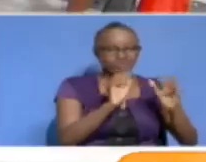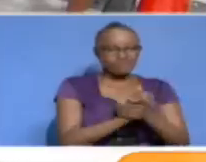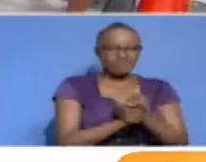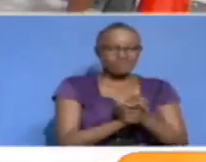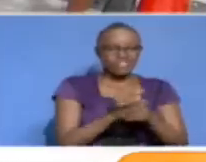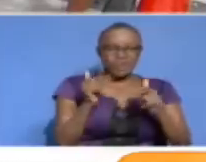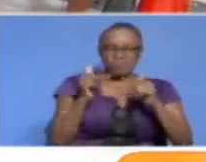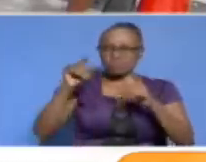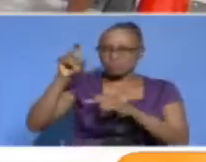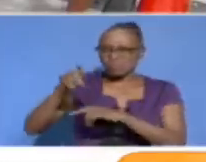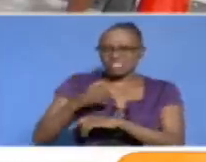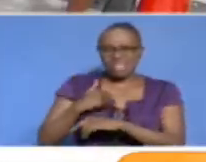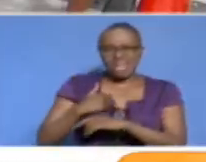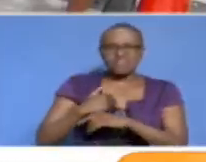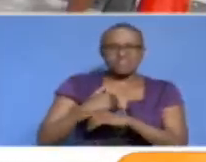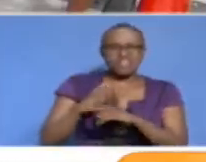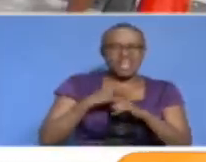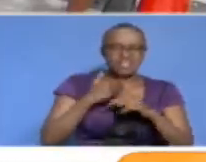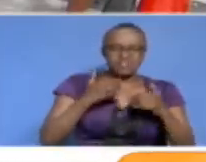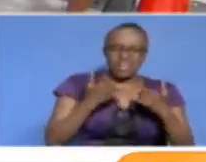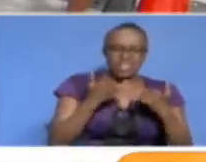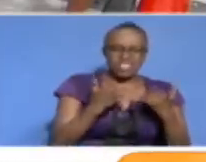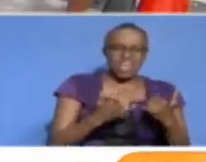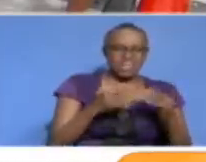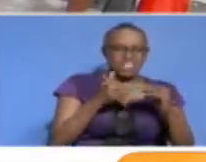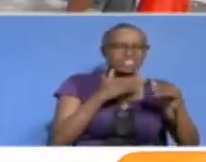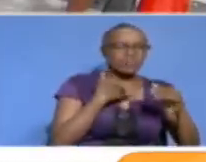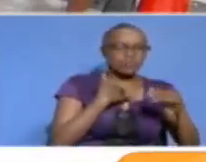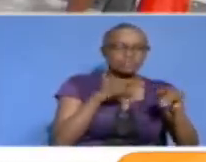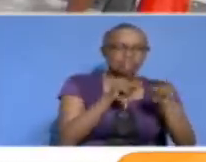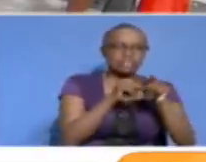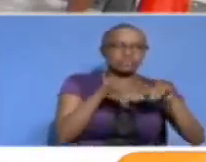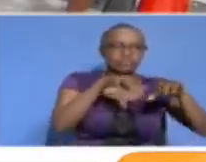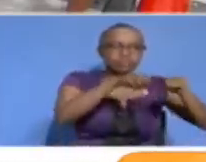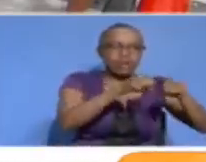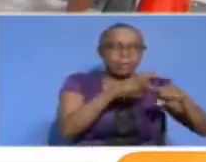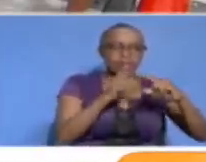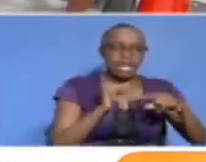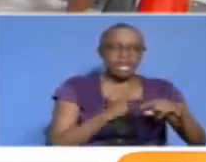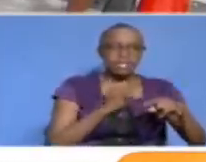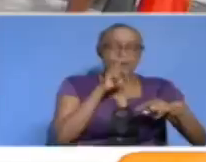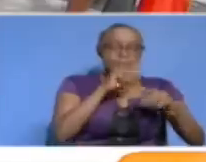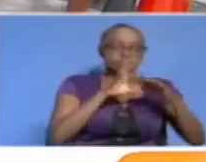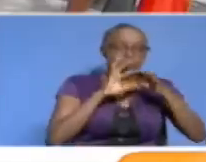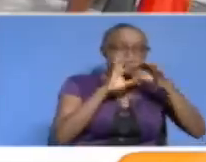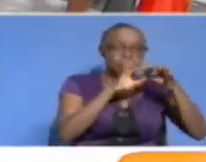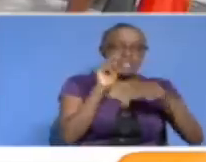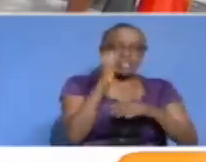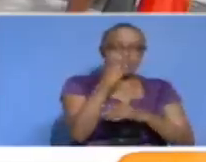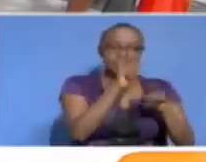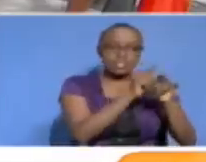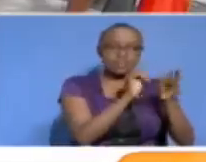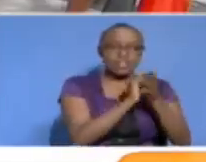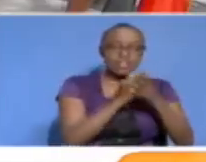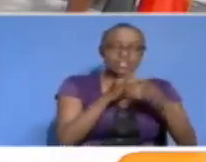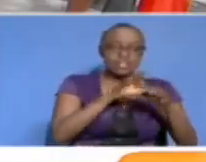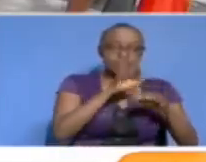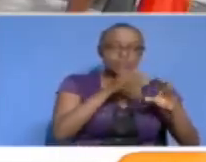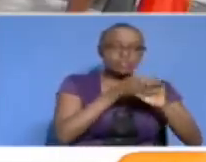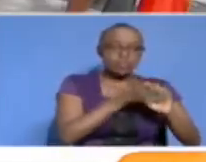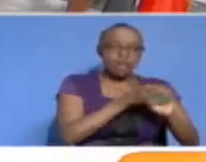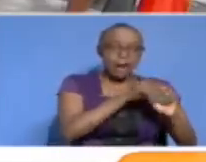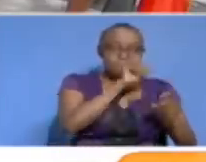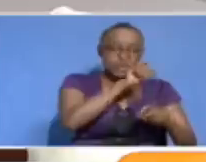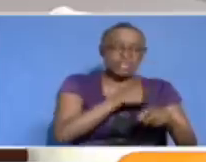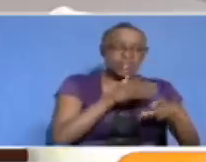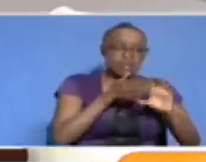No, opposition, the young leaders who are coming up, they'll also want to vie. But us, we have to unite Kenyans. We have to unite the country in the spirit of handshake. So we must